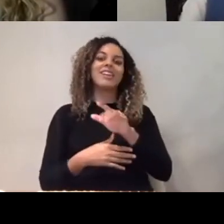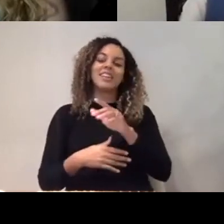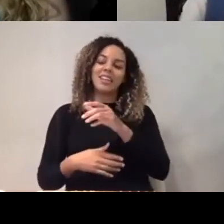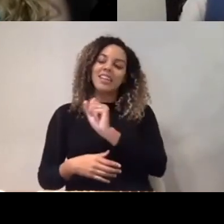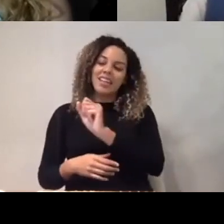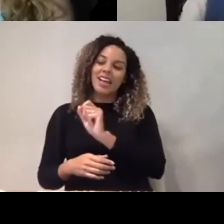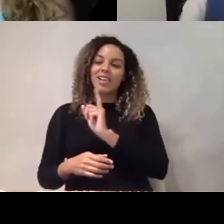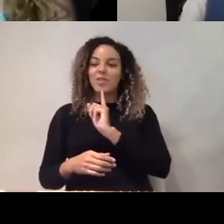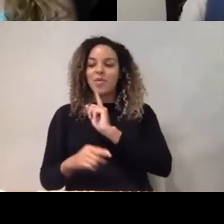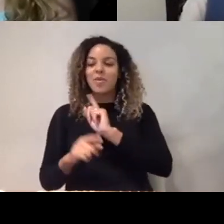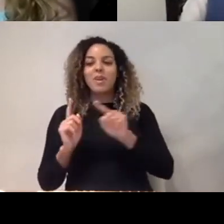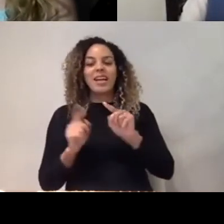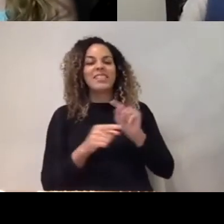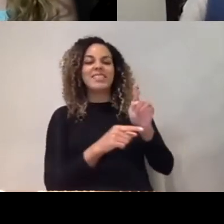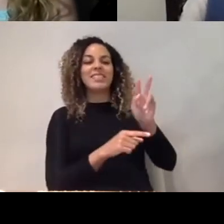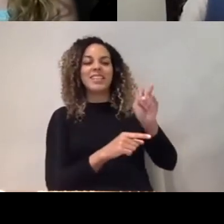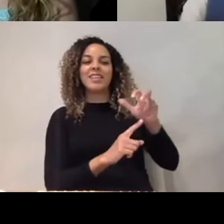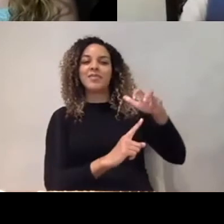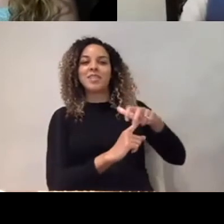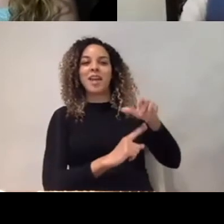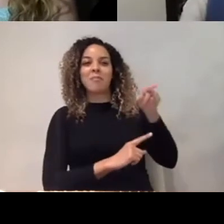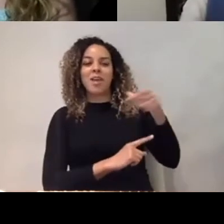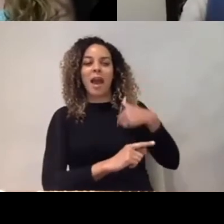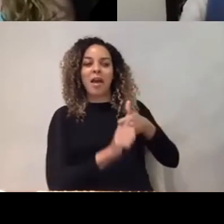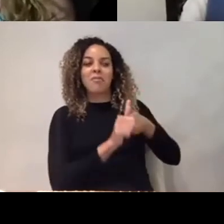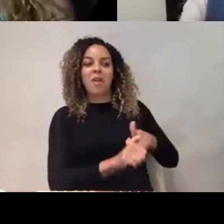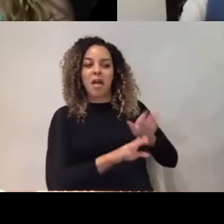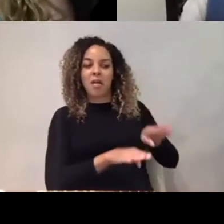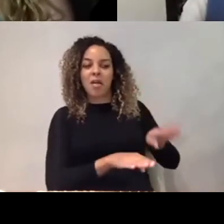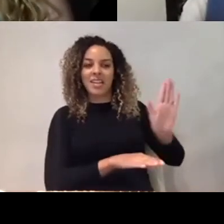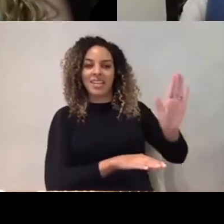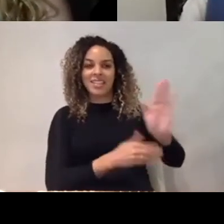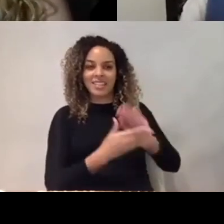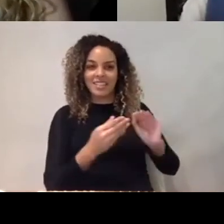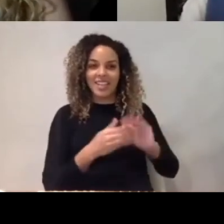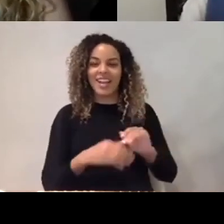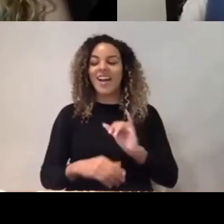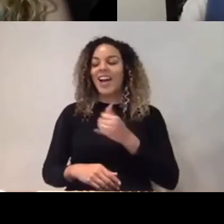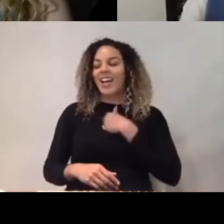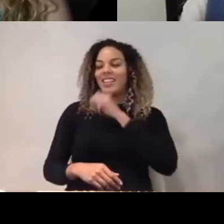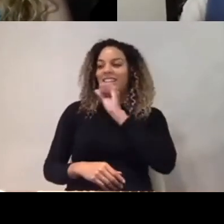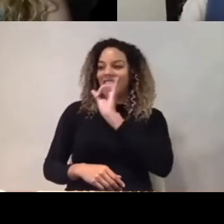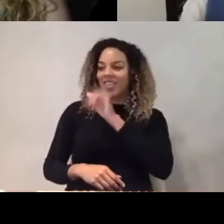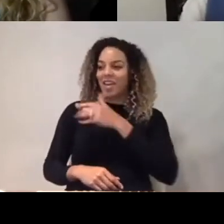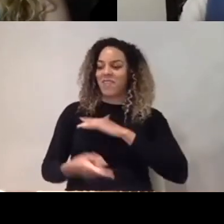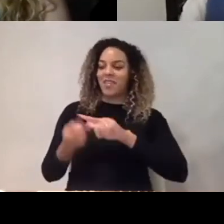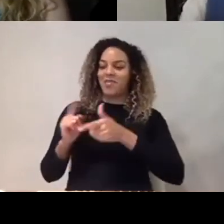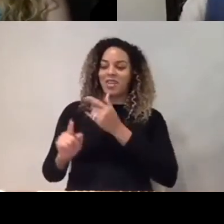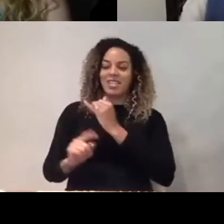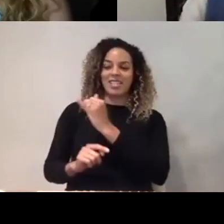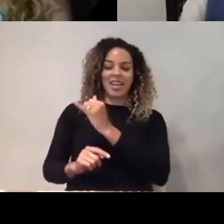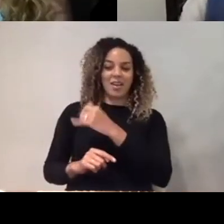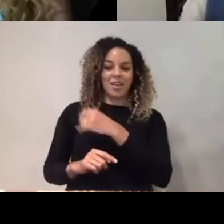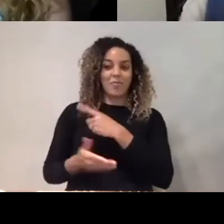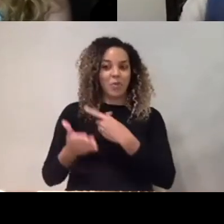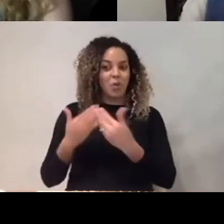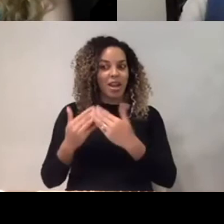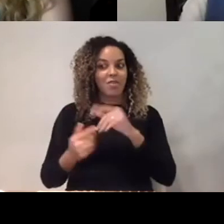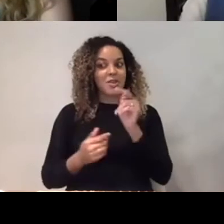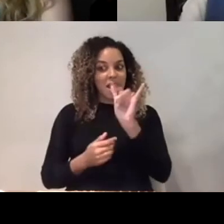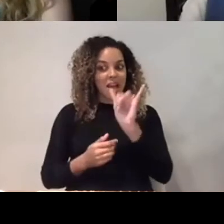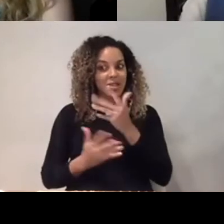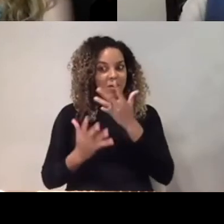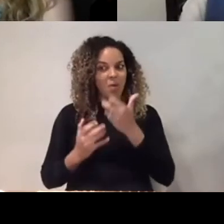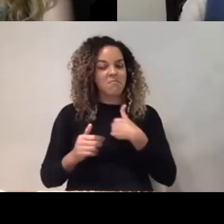do what Steve says. Nice. I love it. See, my friends are like that too. My friends are like, whatever Tati wants, that's what goes down.